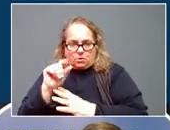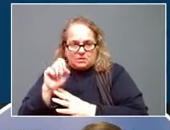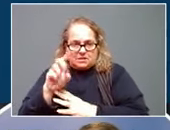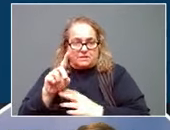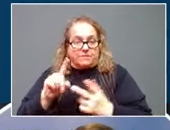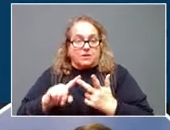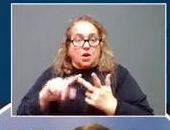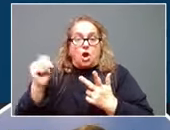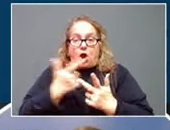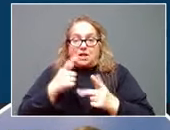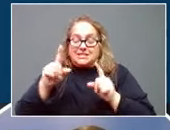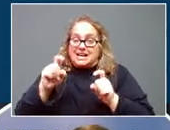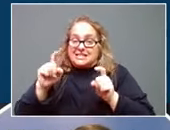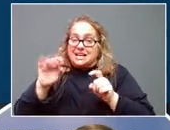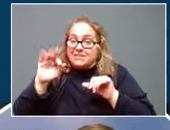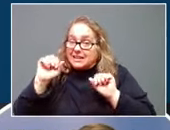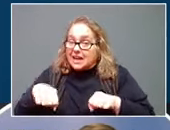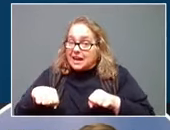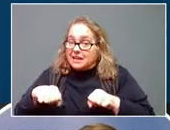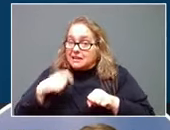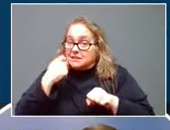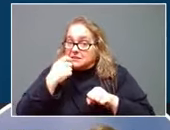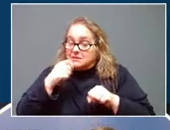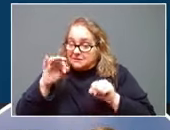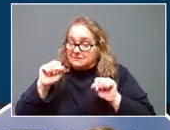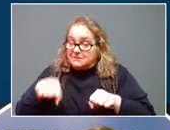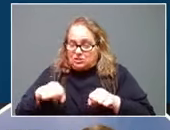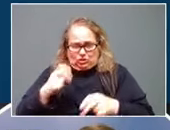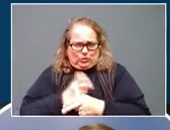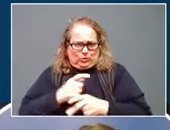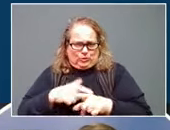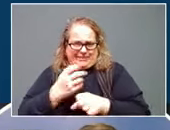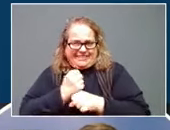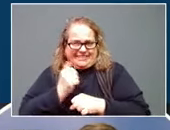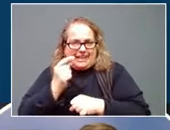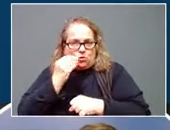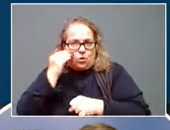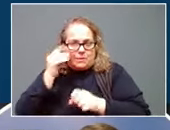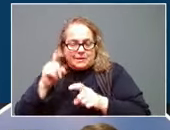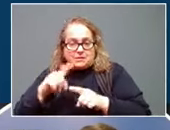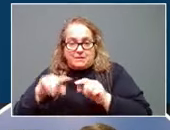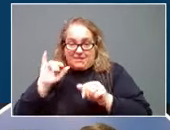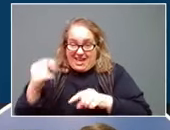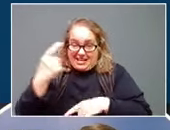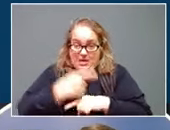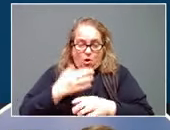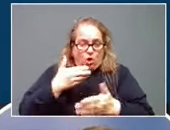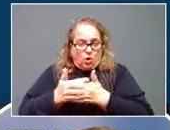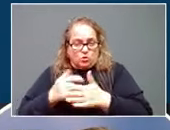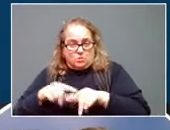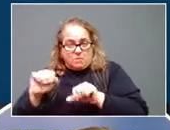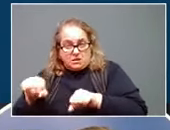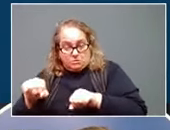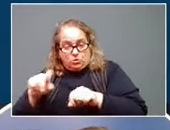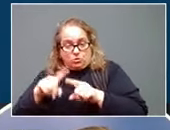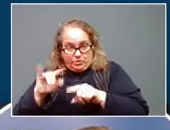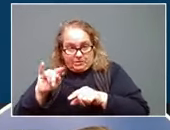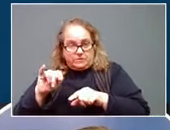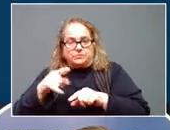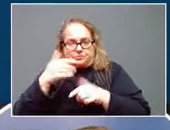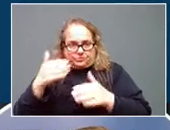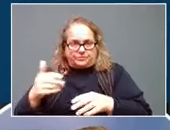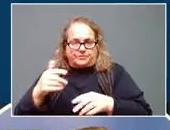tested if they can. And it's hard to get at-home tests right now, but that day or as close as possible to it. And I think if